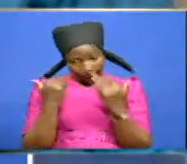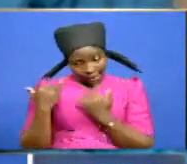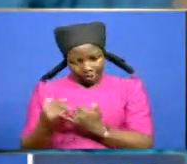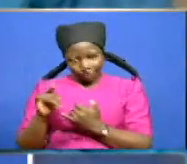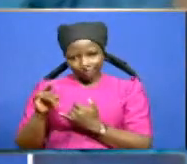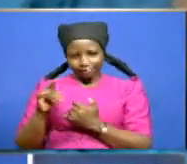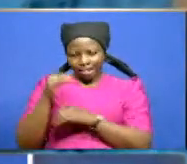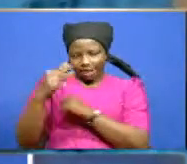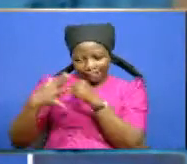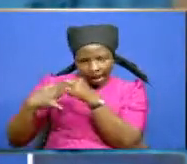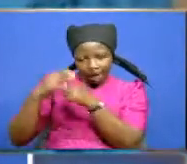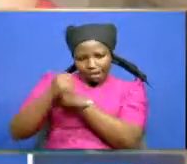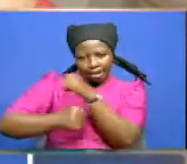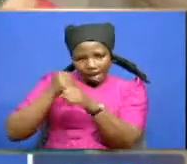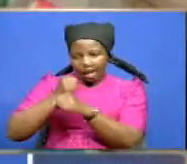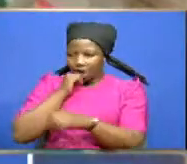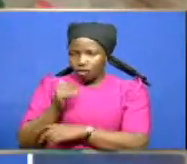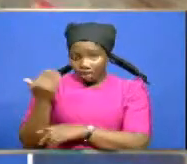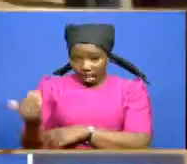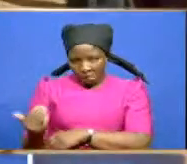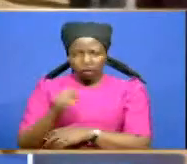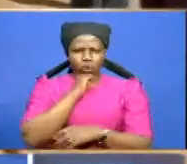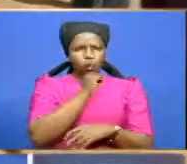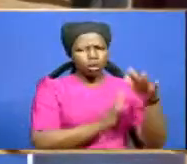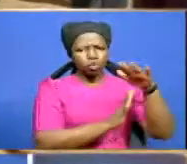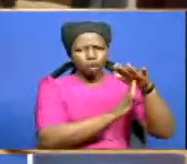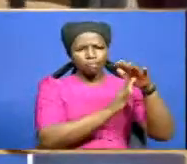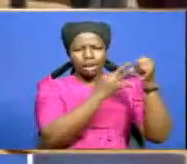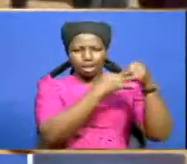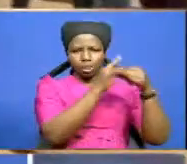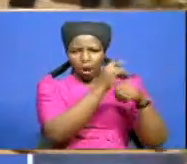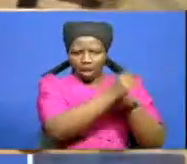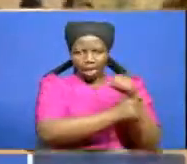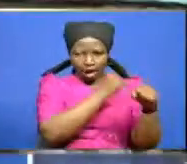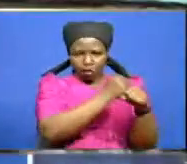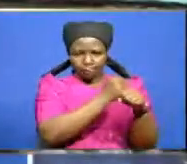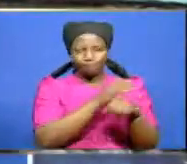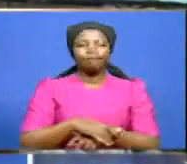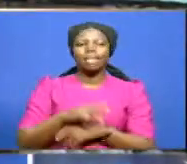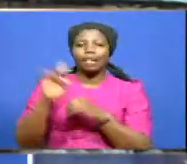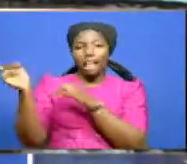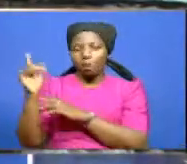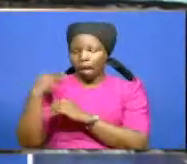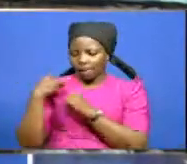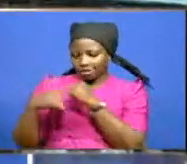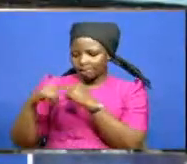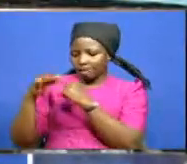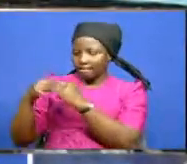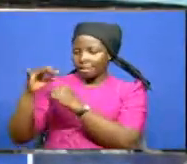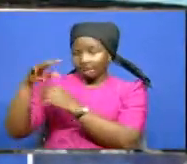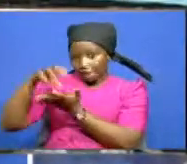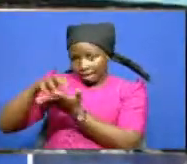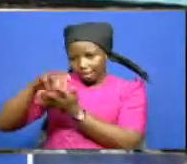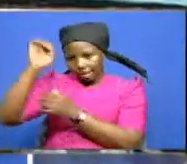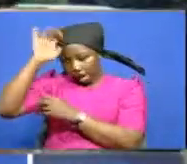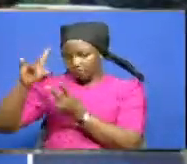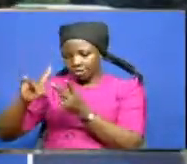is a 9-year-old child, while the oldest is 81. Nairobi recorded 68 cases, Kiambu